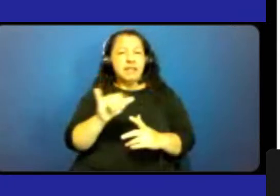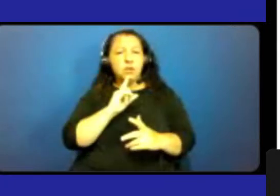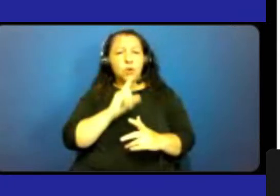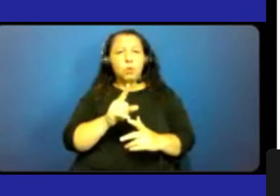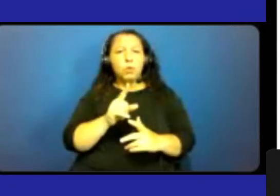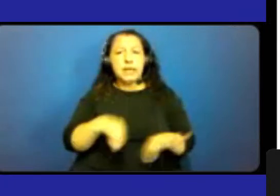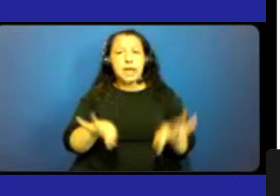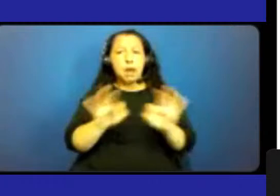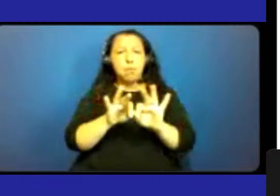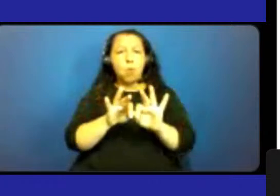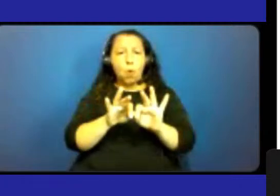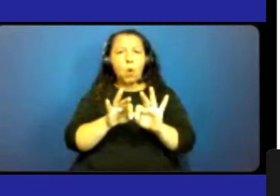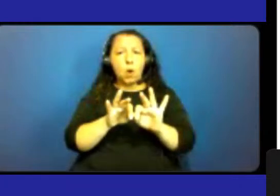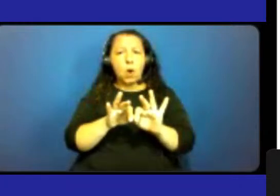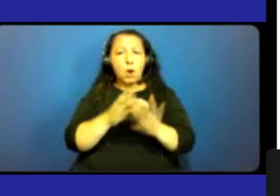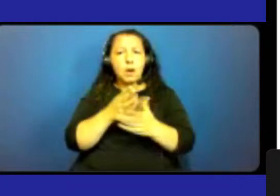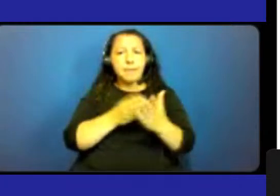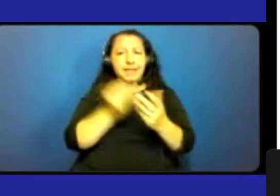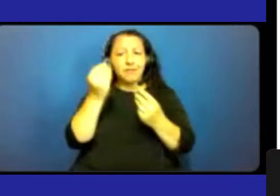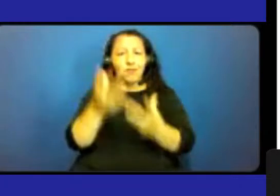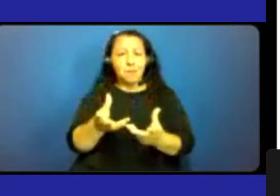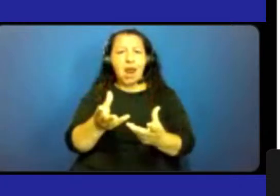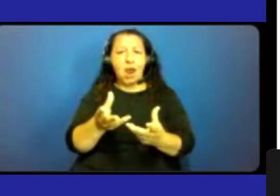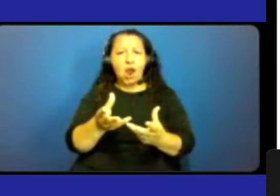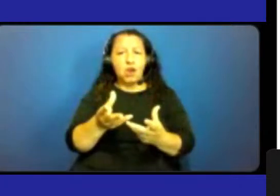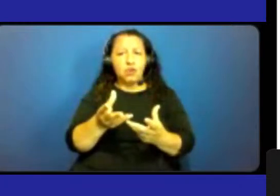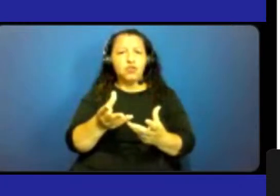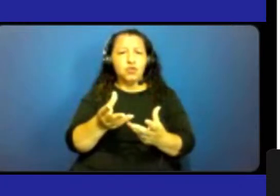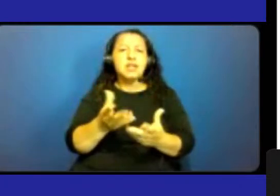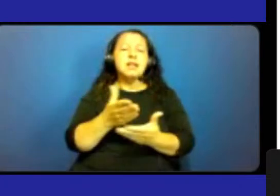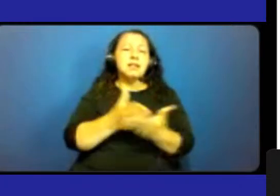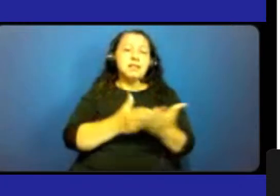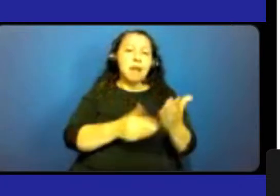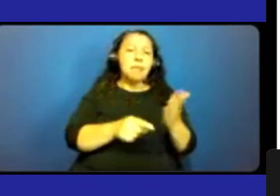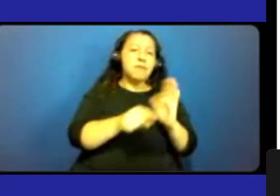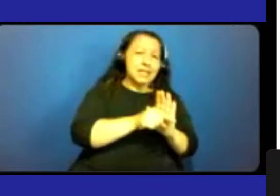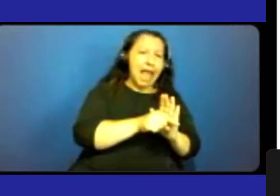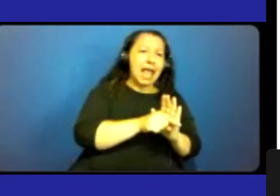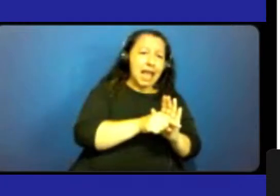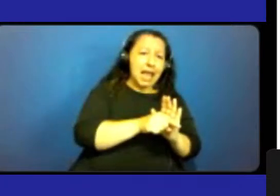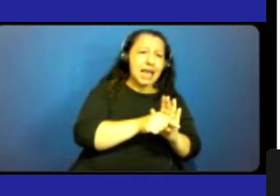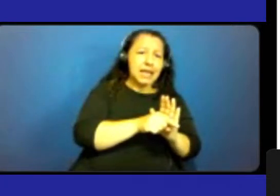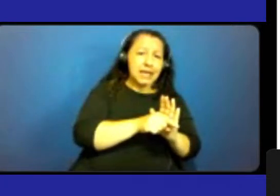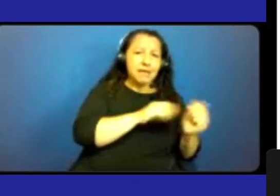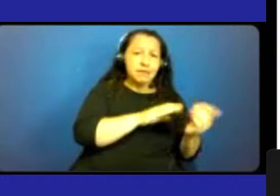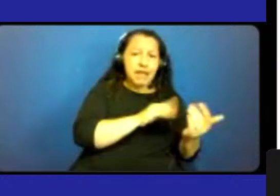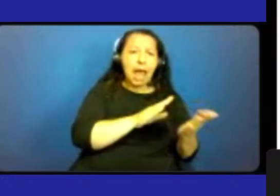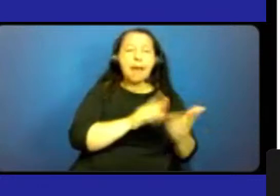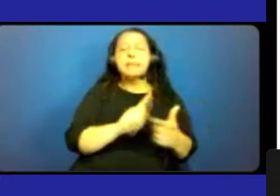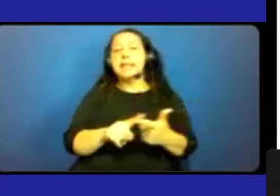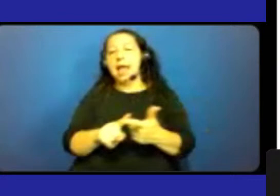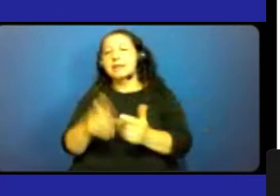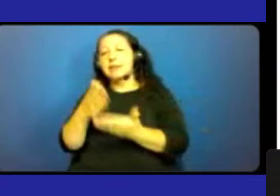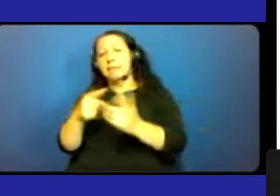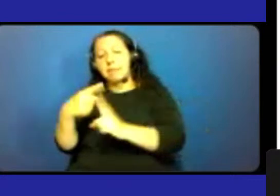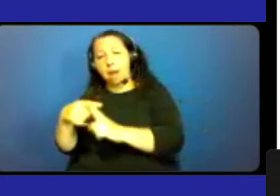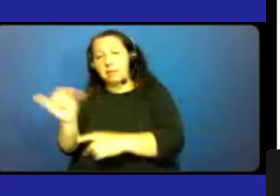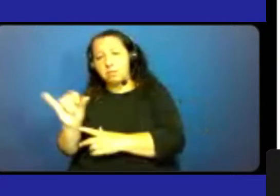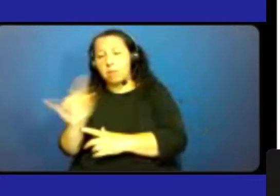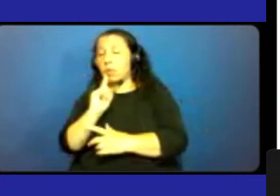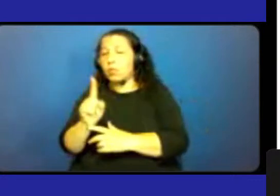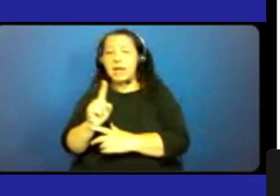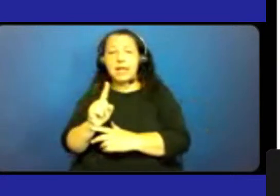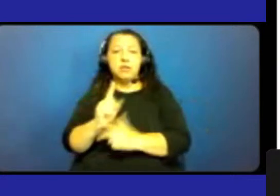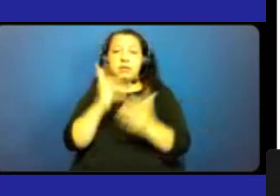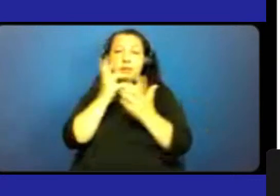a few of the negative measures here and a few of the positive measures as well. But really an outstanding report, I think, overall